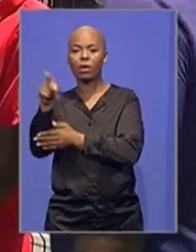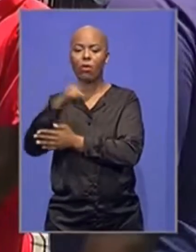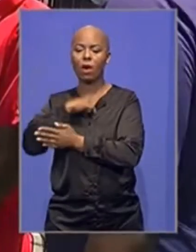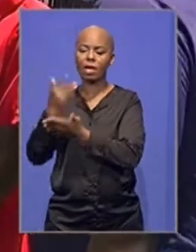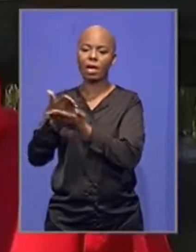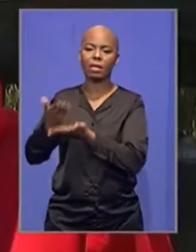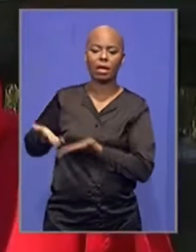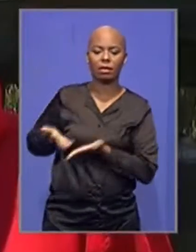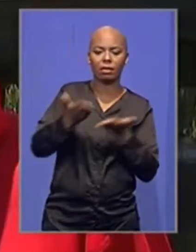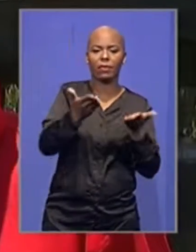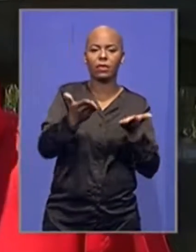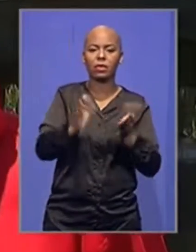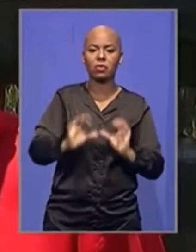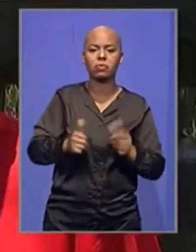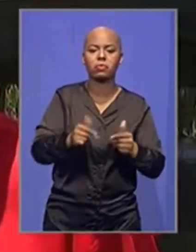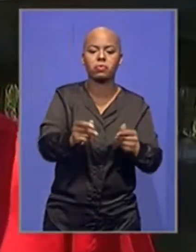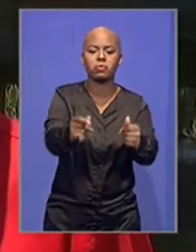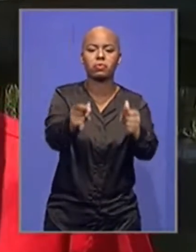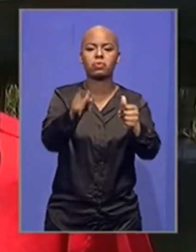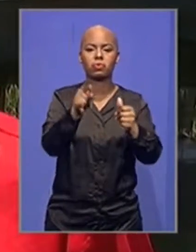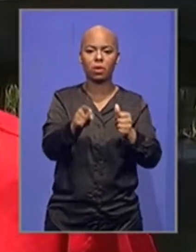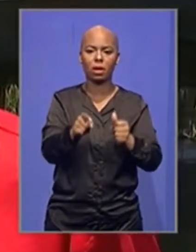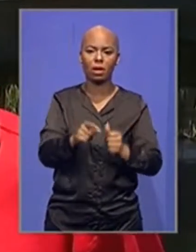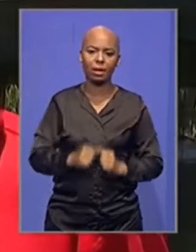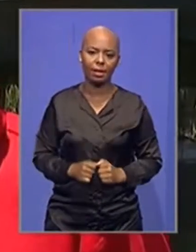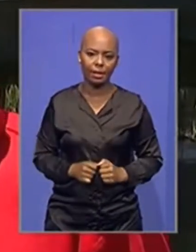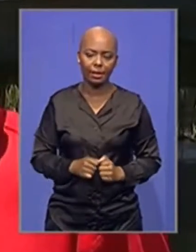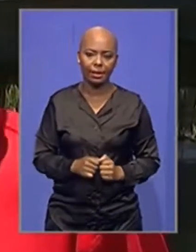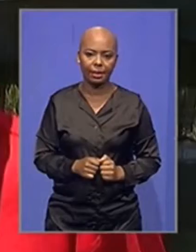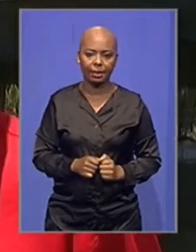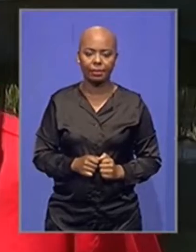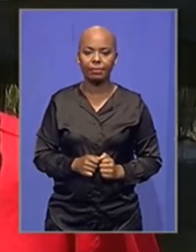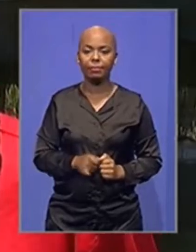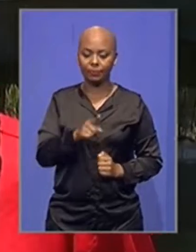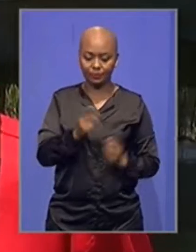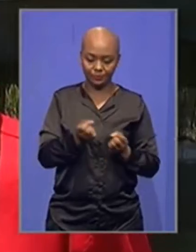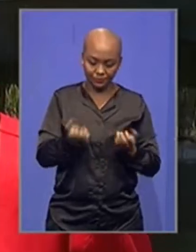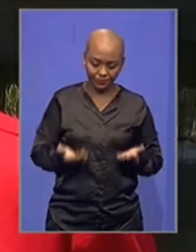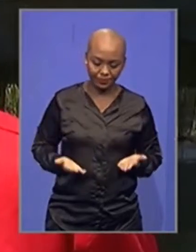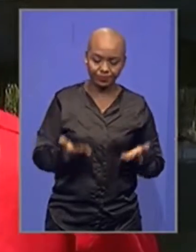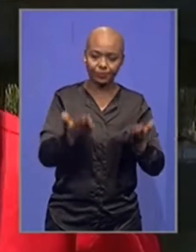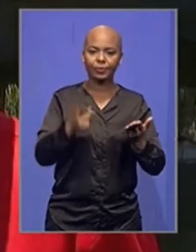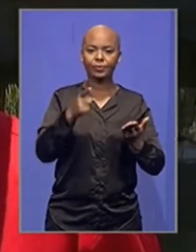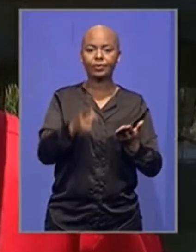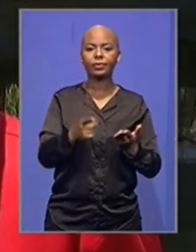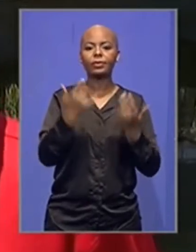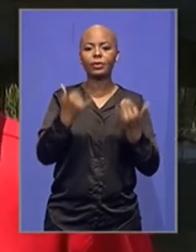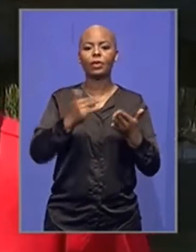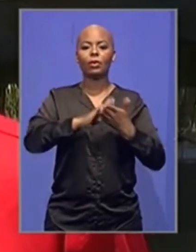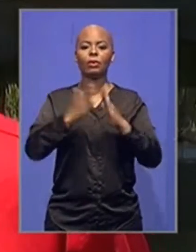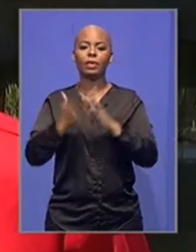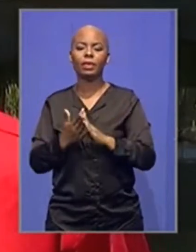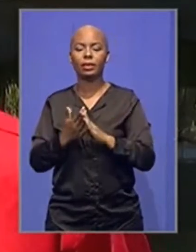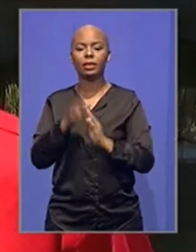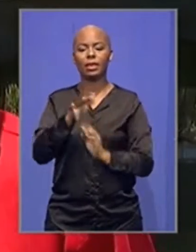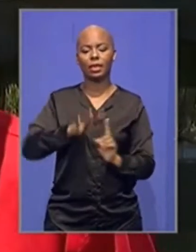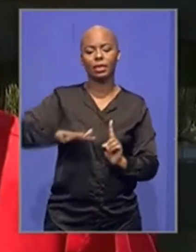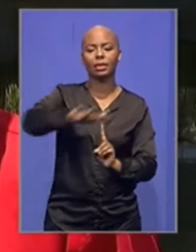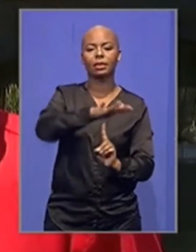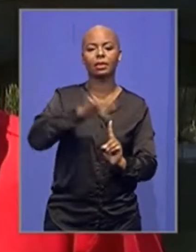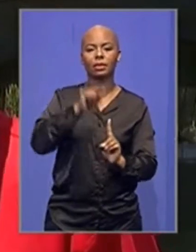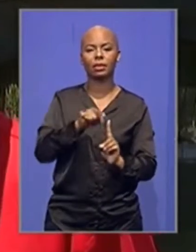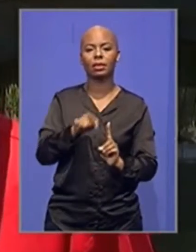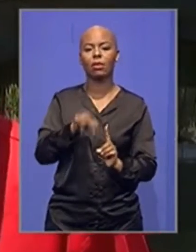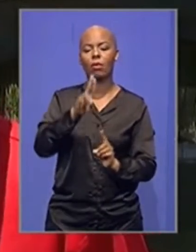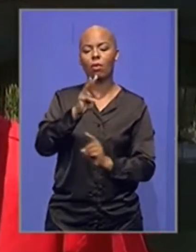The government will be aware of what amount of infrastructure should be delivered to Mlazi communities as the Mlazi township. think it is so